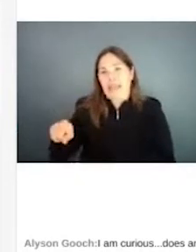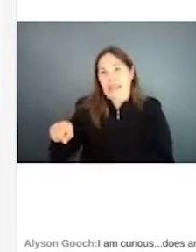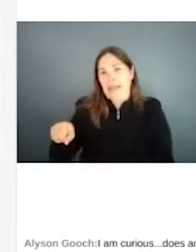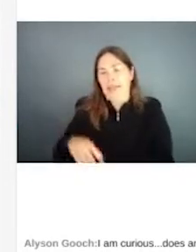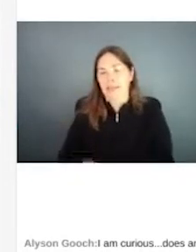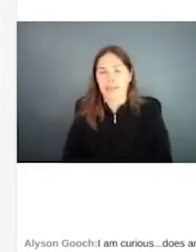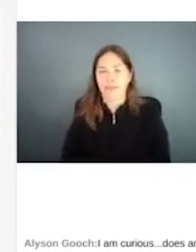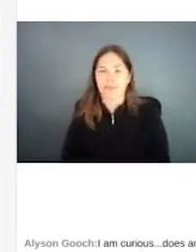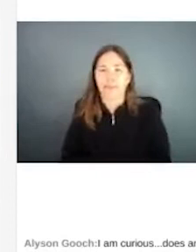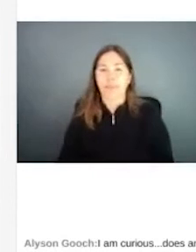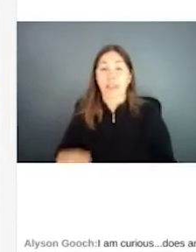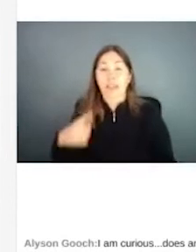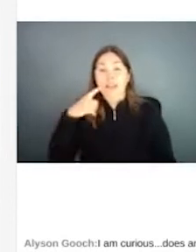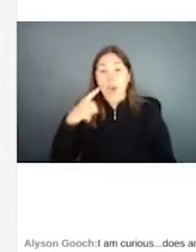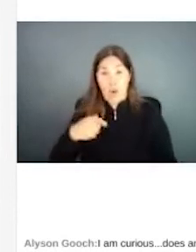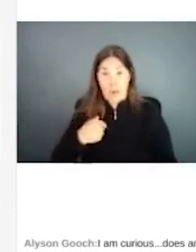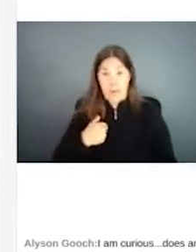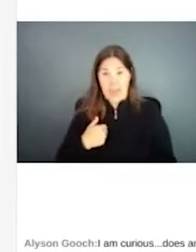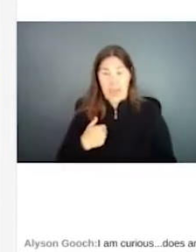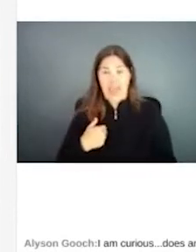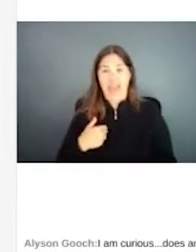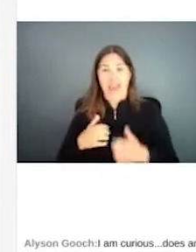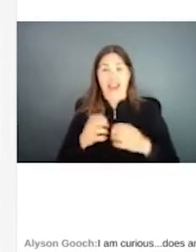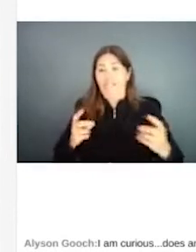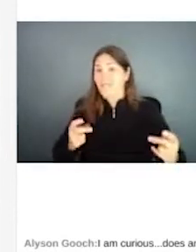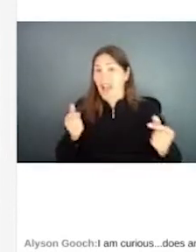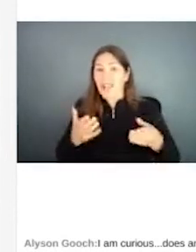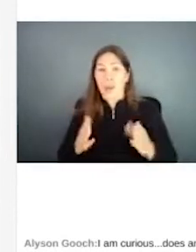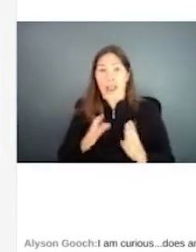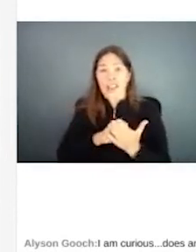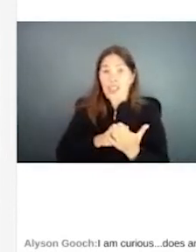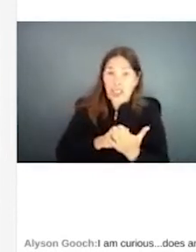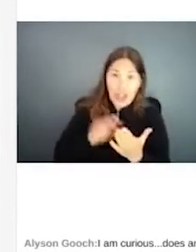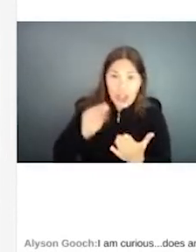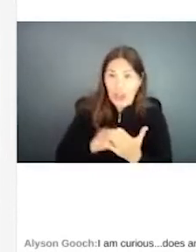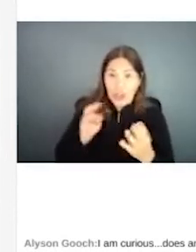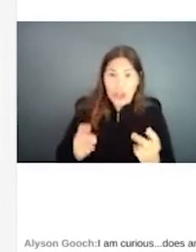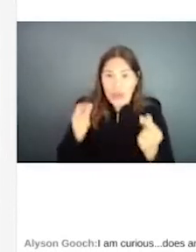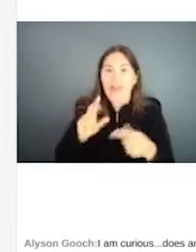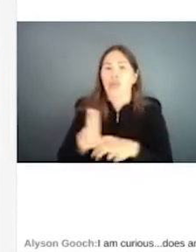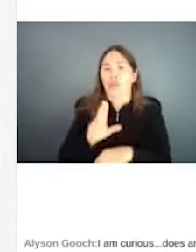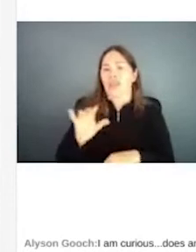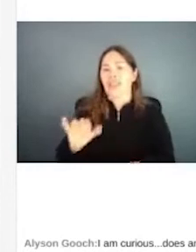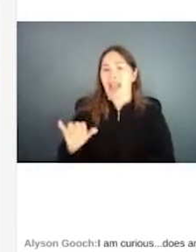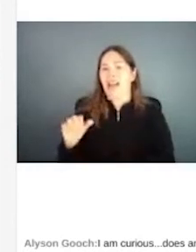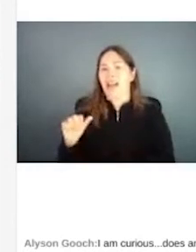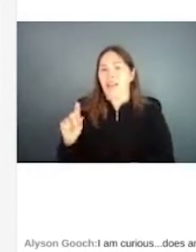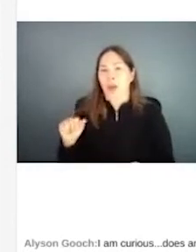Okay. For me, one of the fastest ways for me to get my learning curve up is to use the Adobe Help X